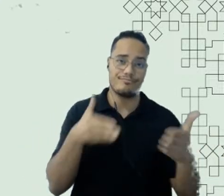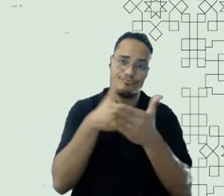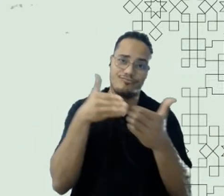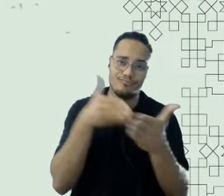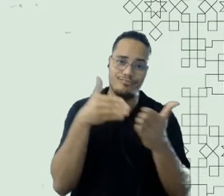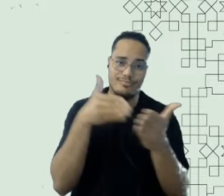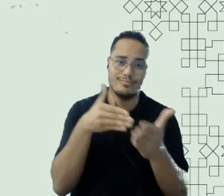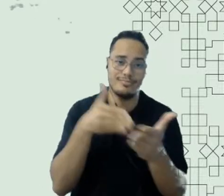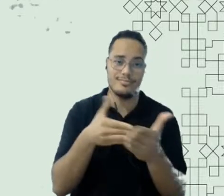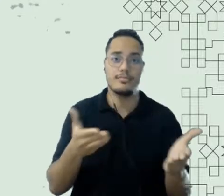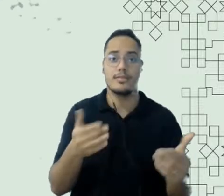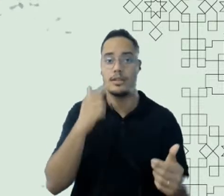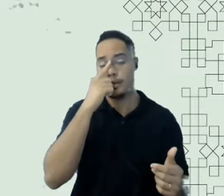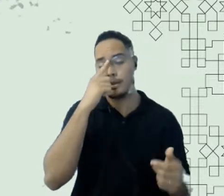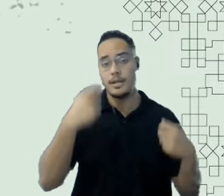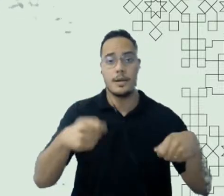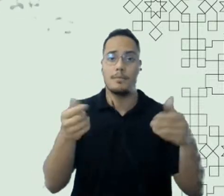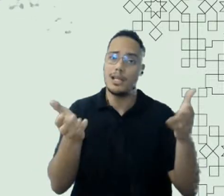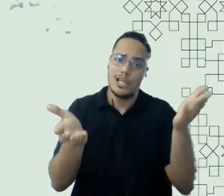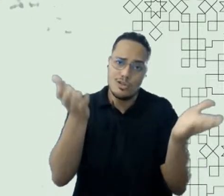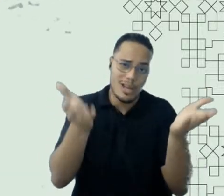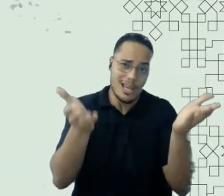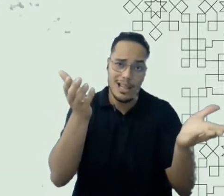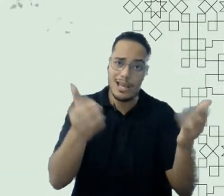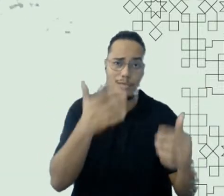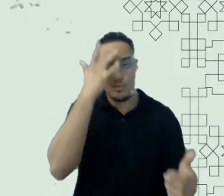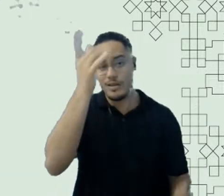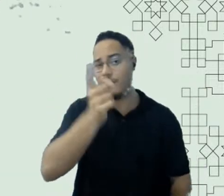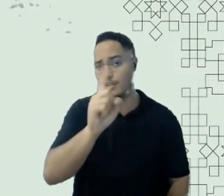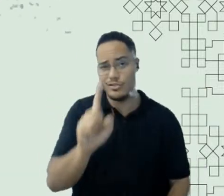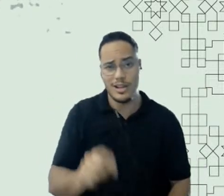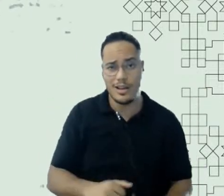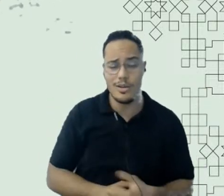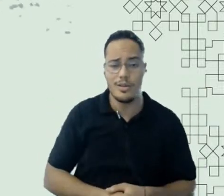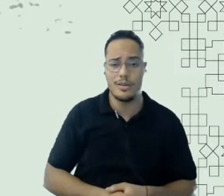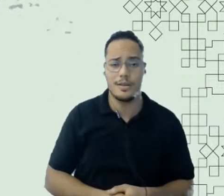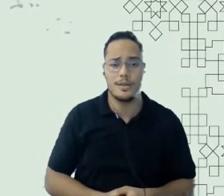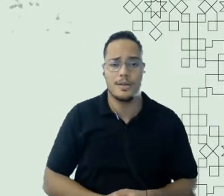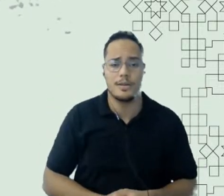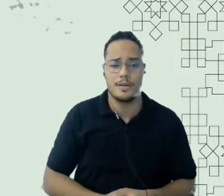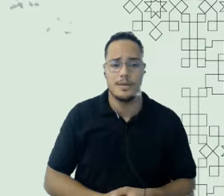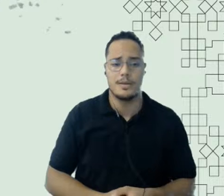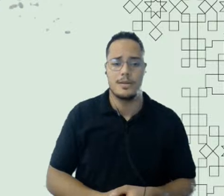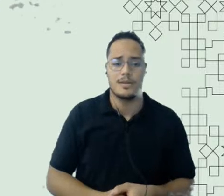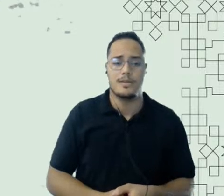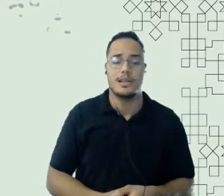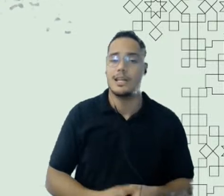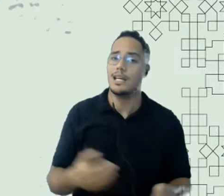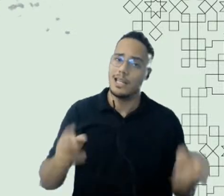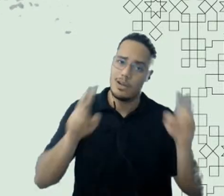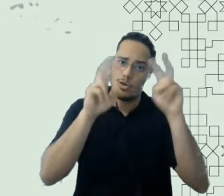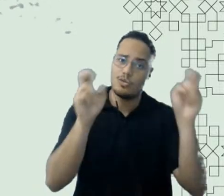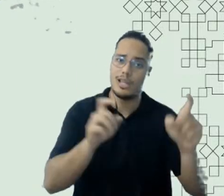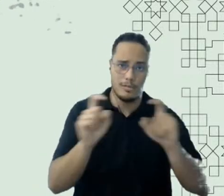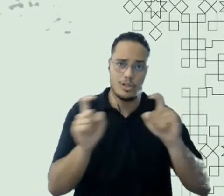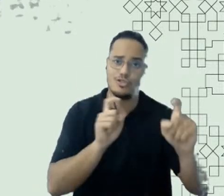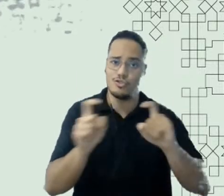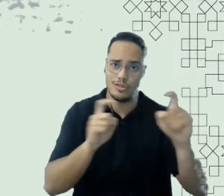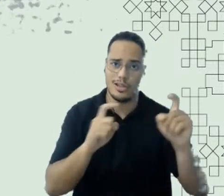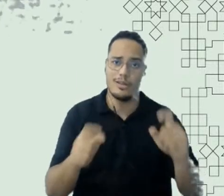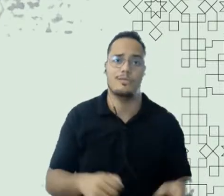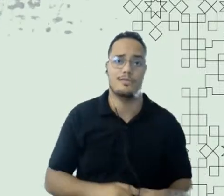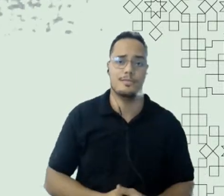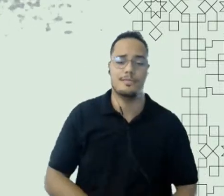one of the hottest points of the discussion. So actually what the Article 17 put place is a series of